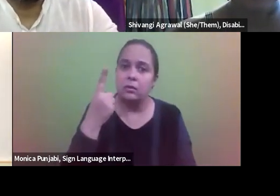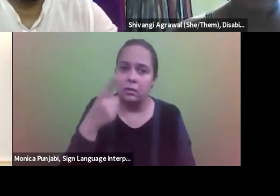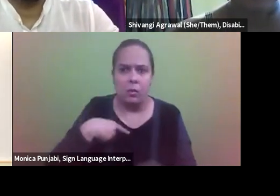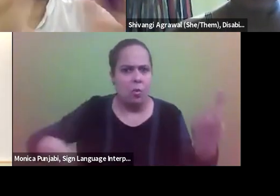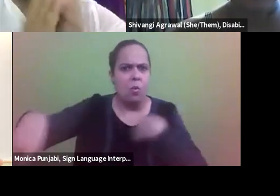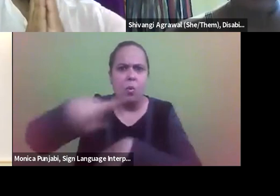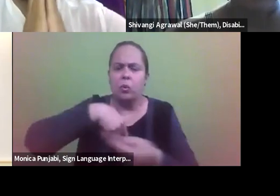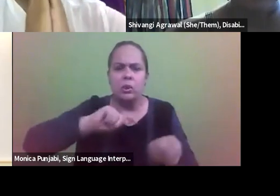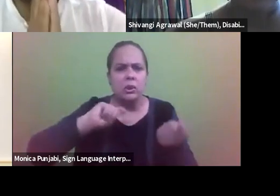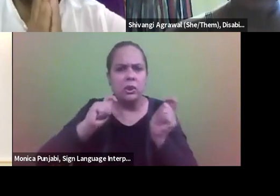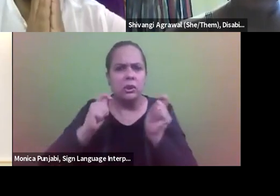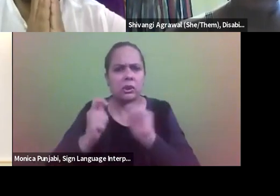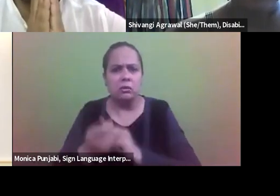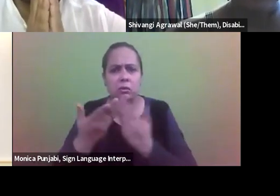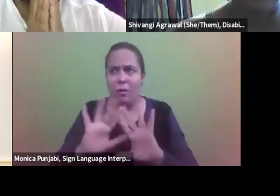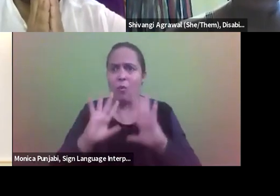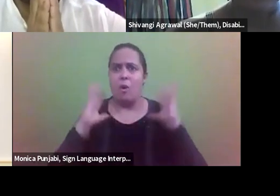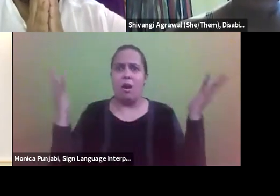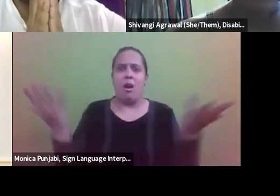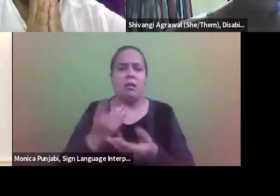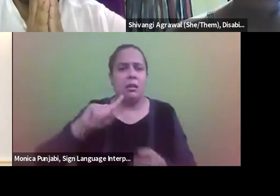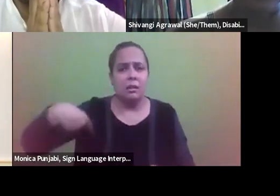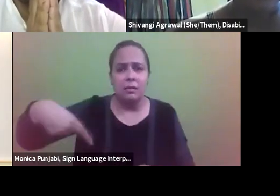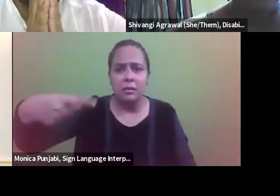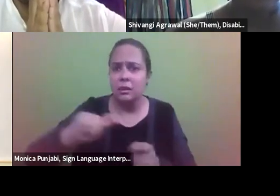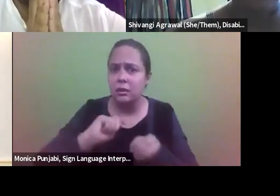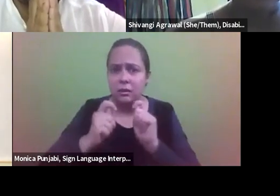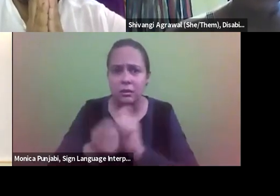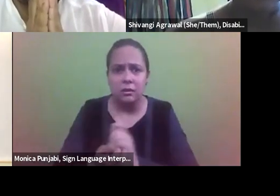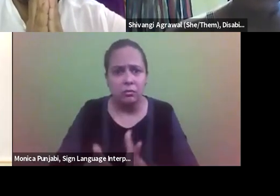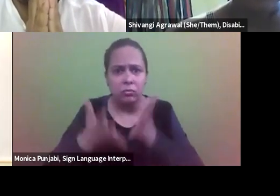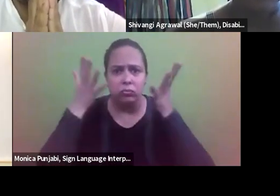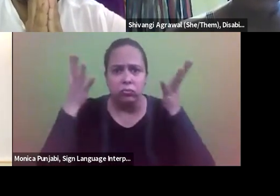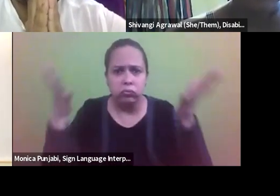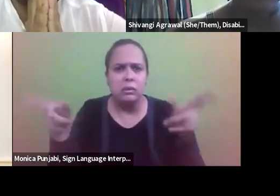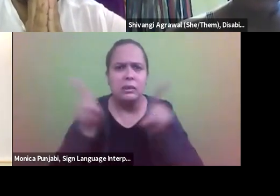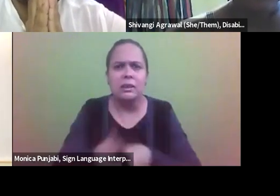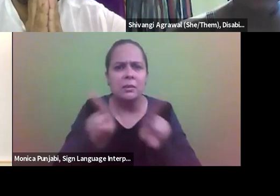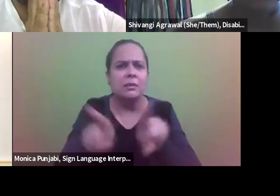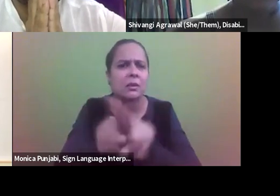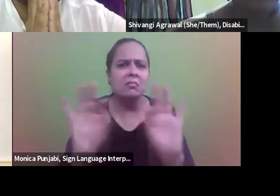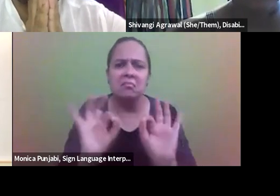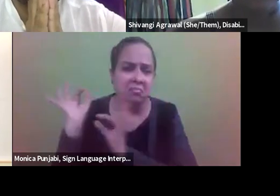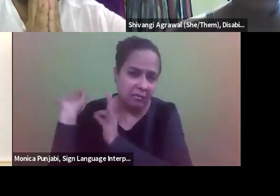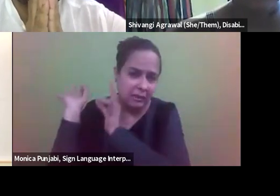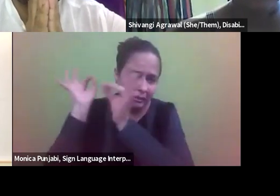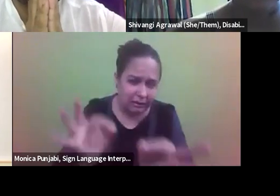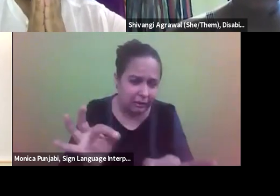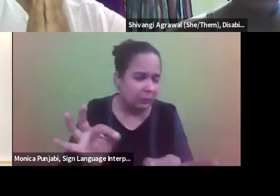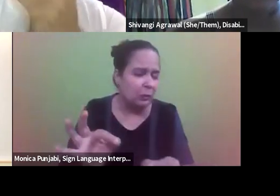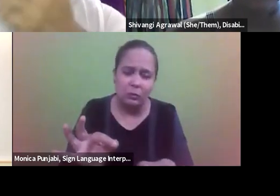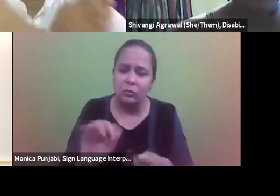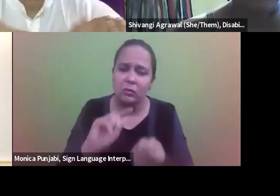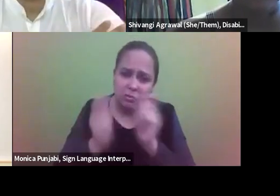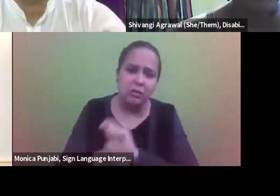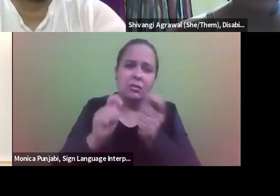the world that we're living in. um, it's imperative to, as we move forward, to become more sensitive, to become more